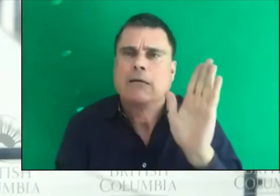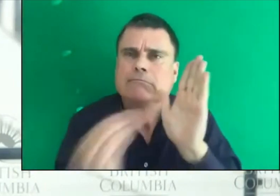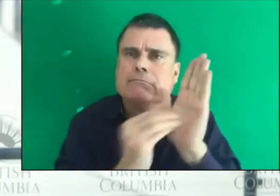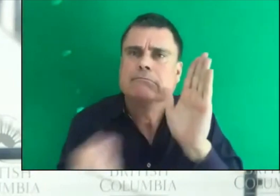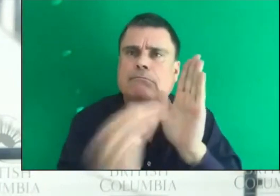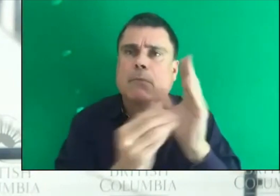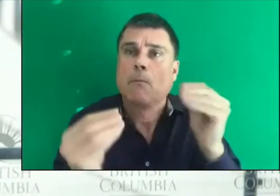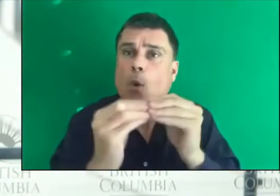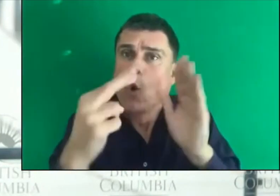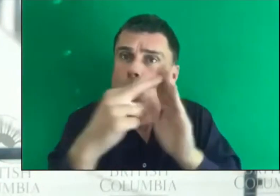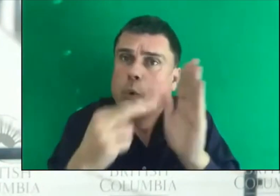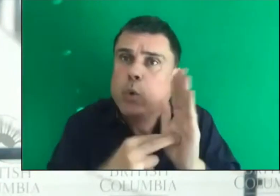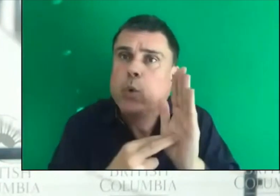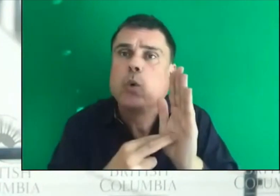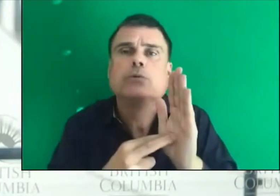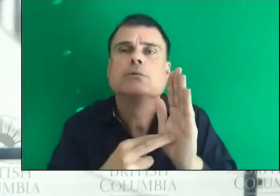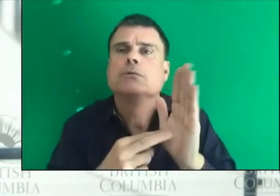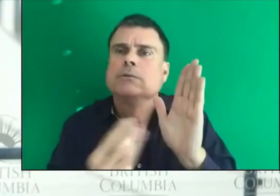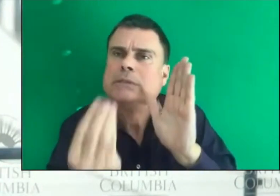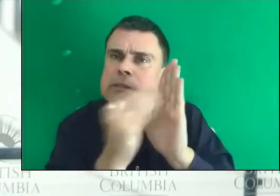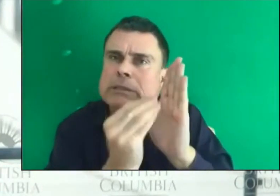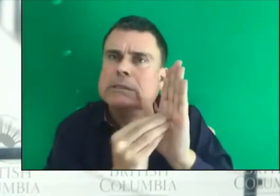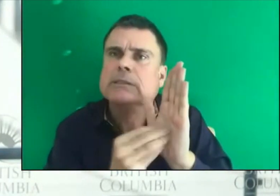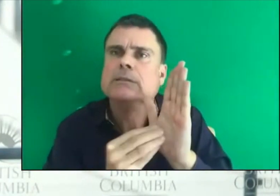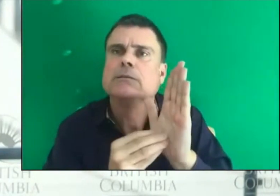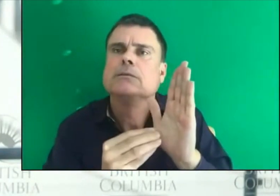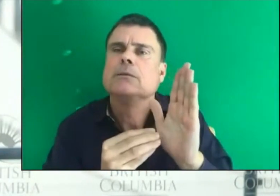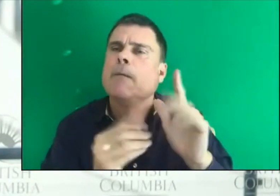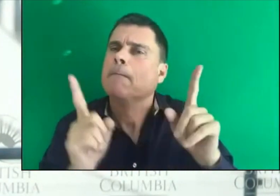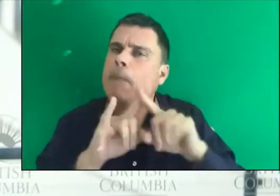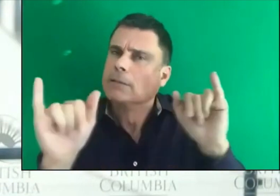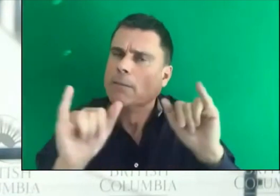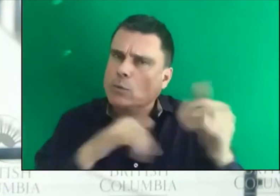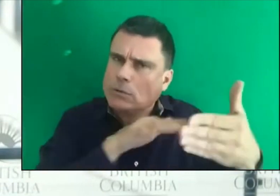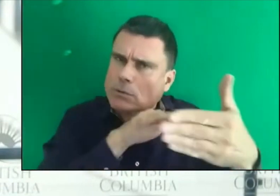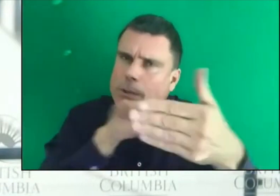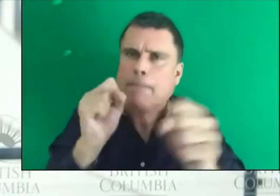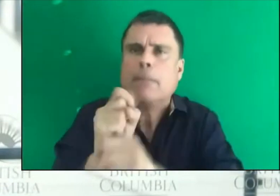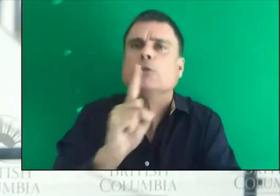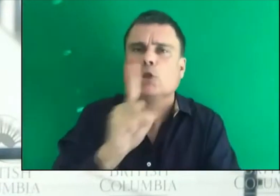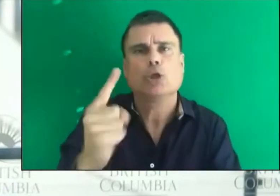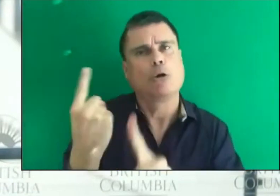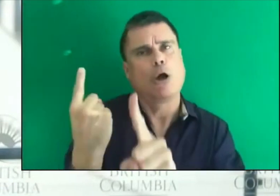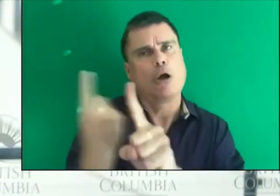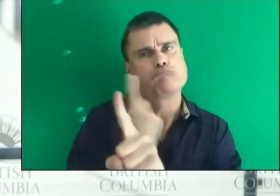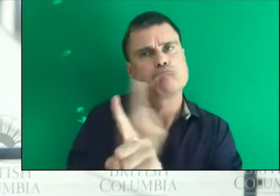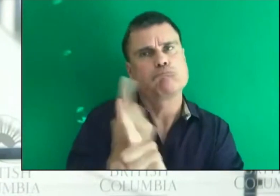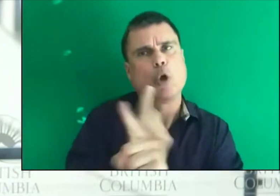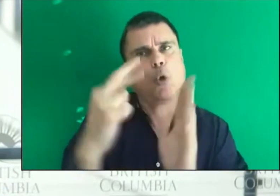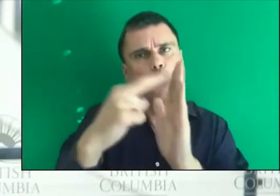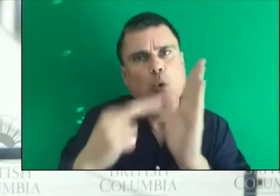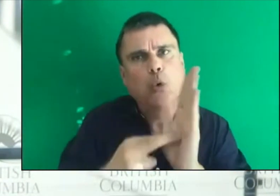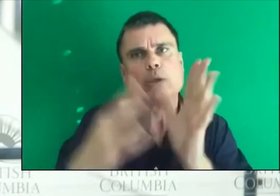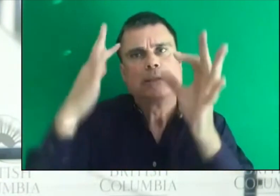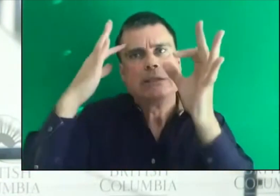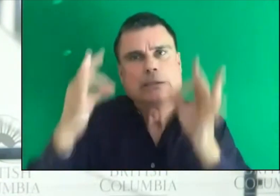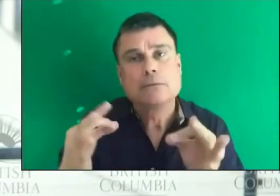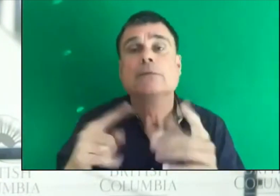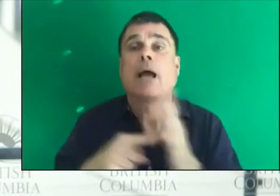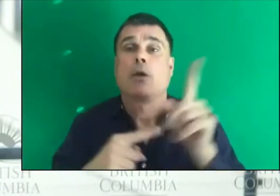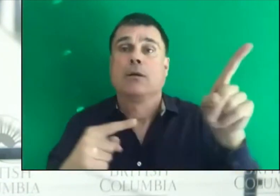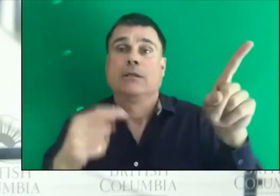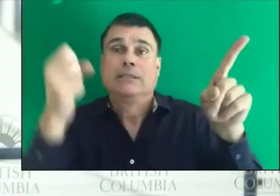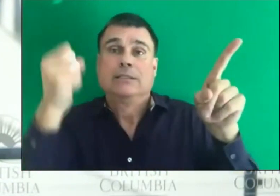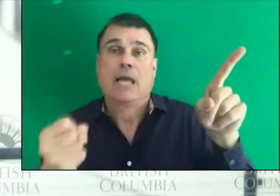this mostly. So I believe we're taking measures that will work in the areas where we need to pay attention